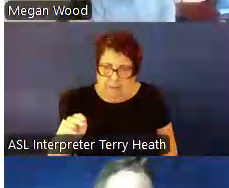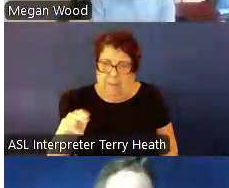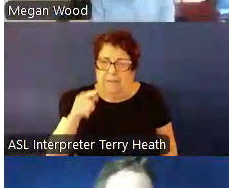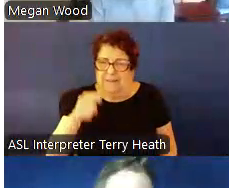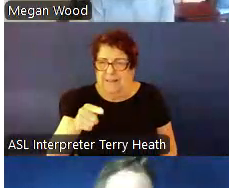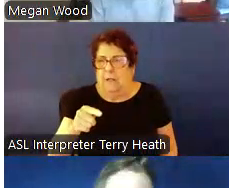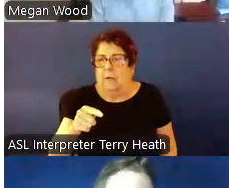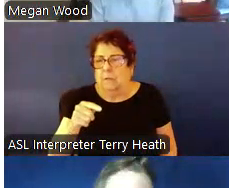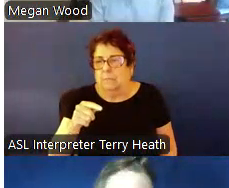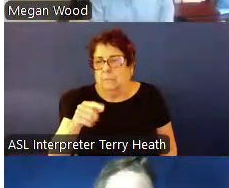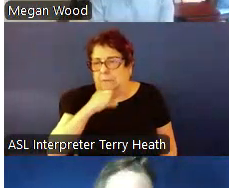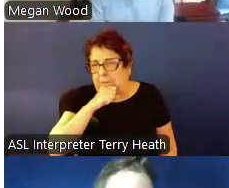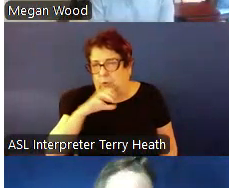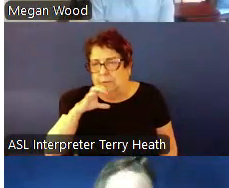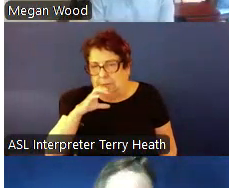for a phone benefit.